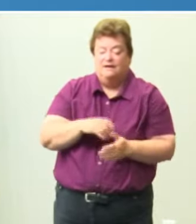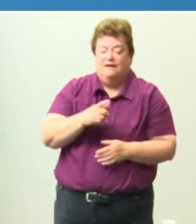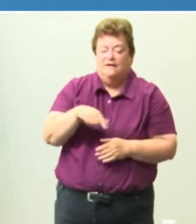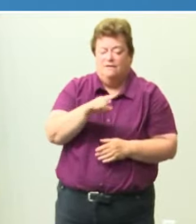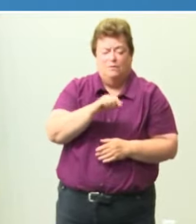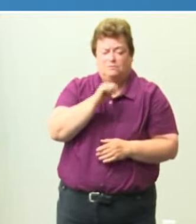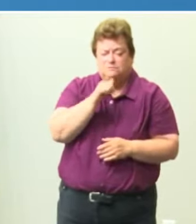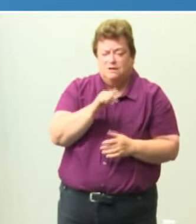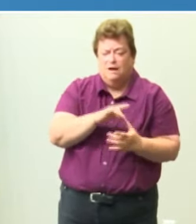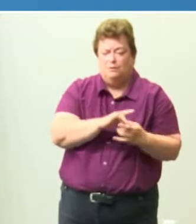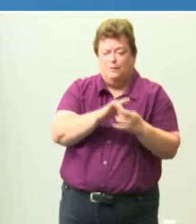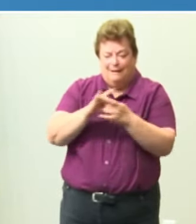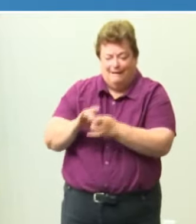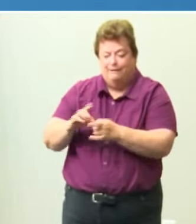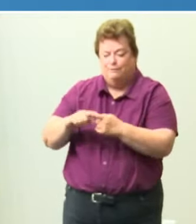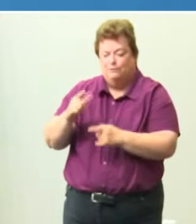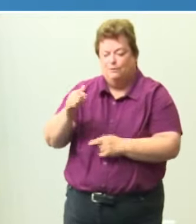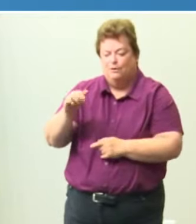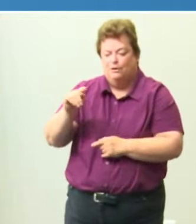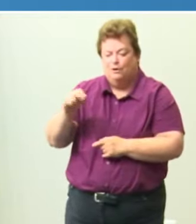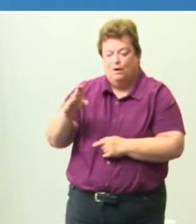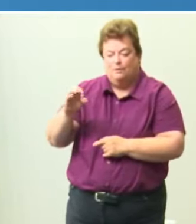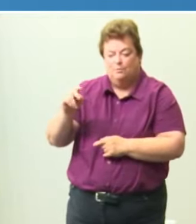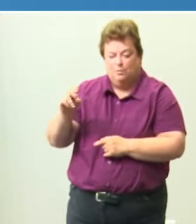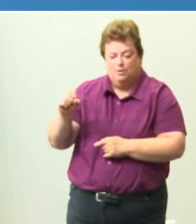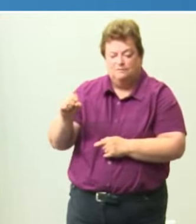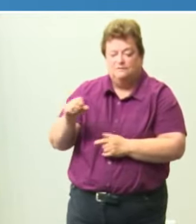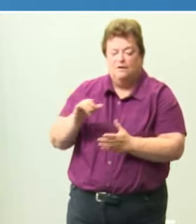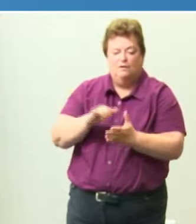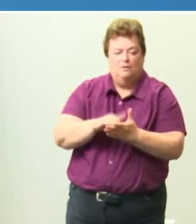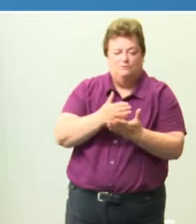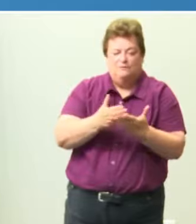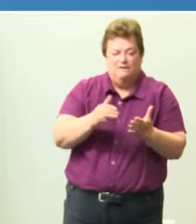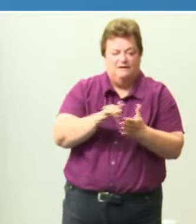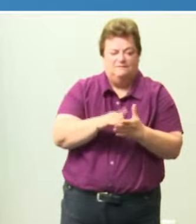related to Garth Brooks. Those were things that were already